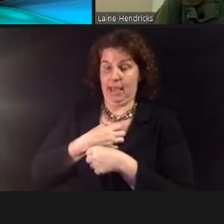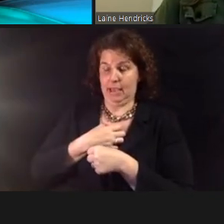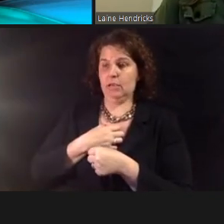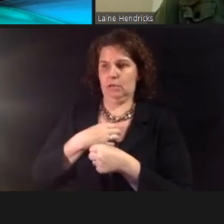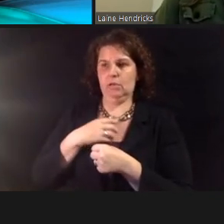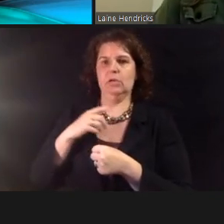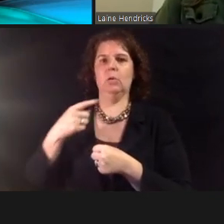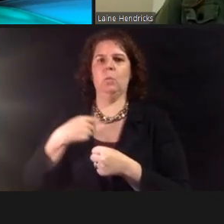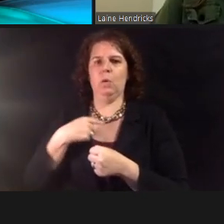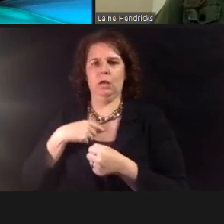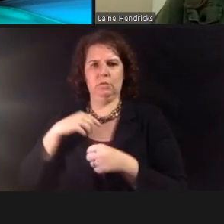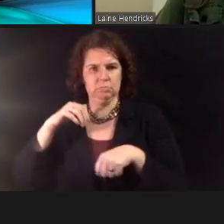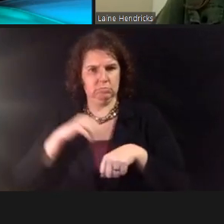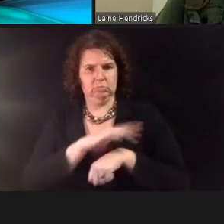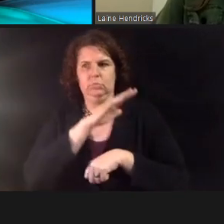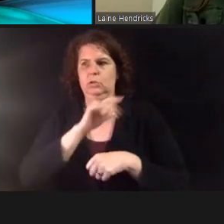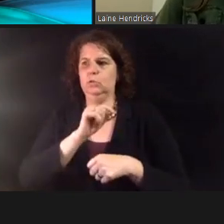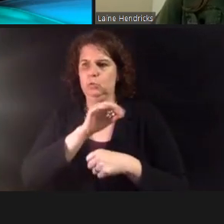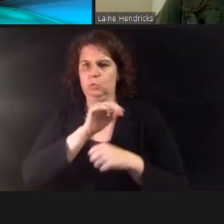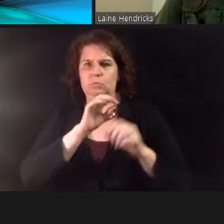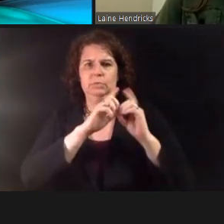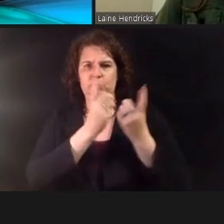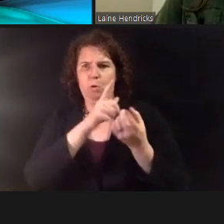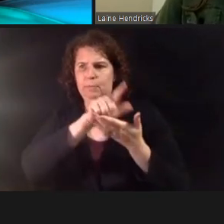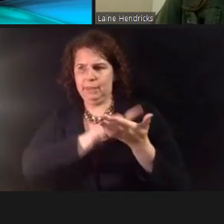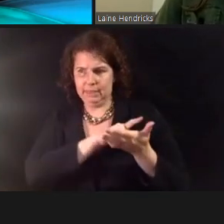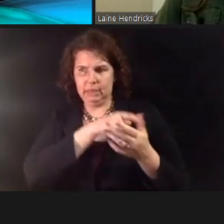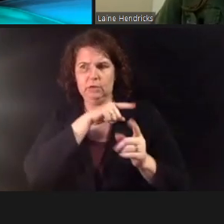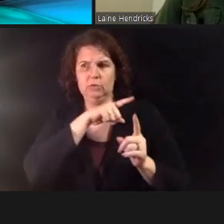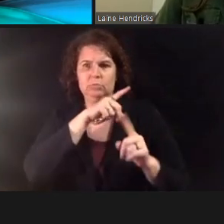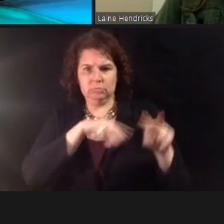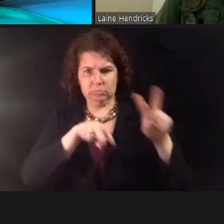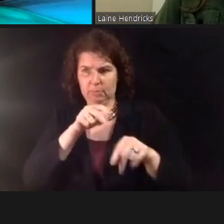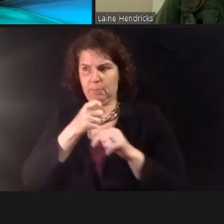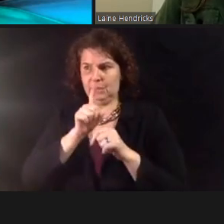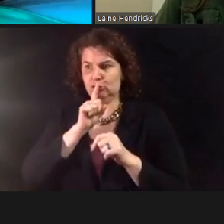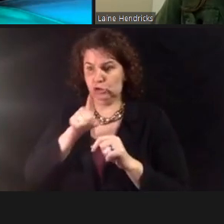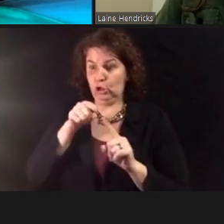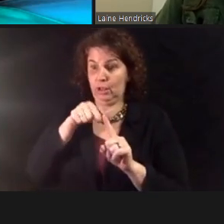that point, either we send the complaint directly to the city,